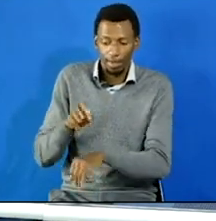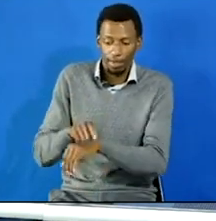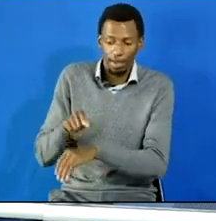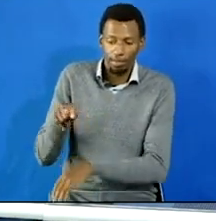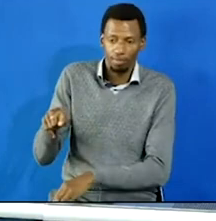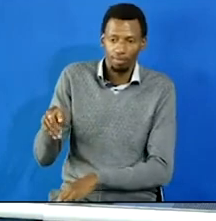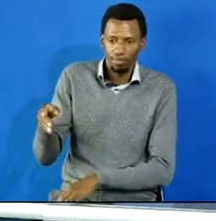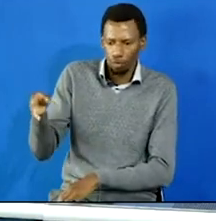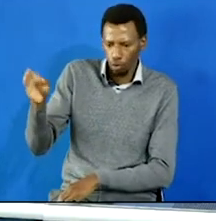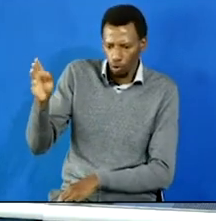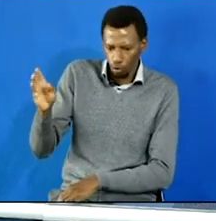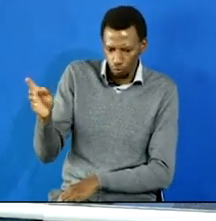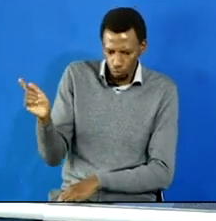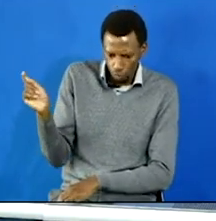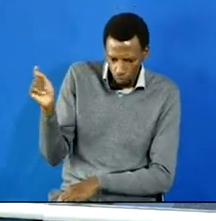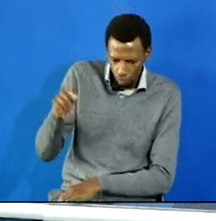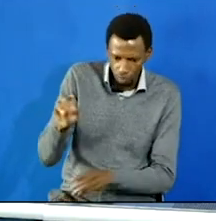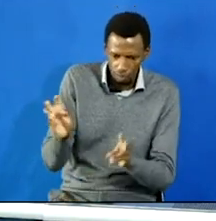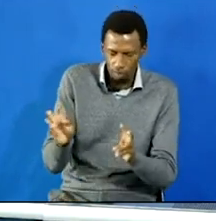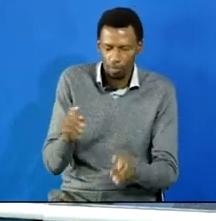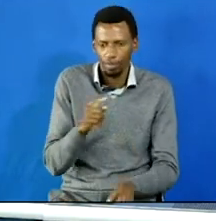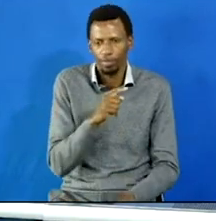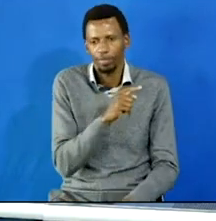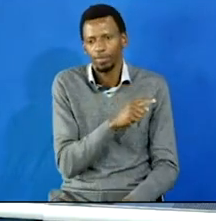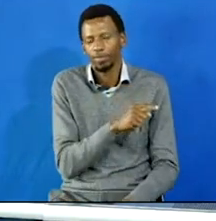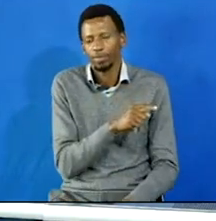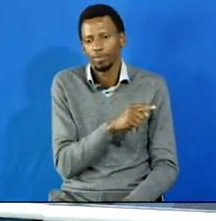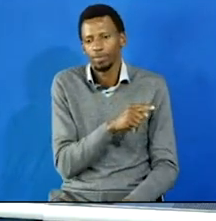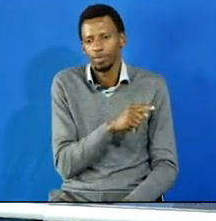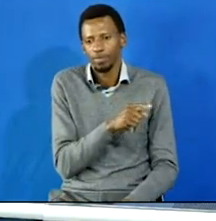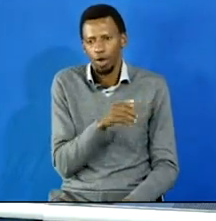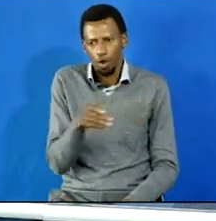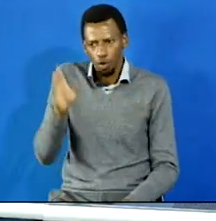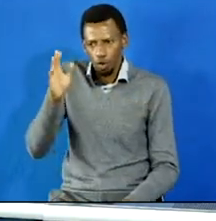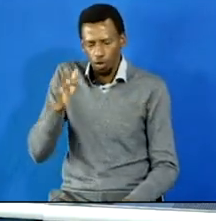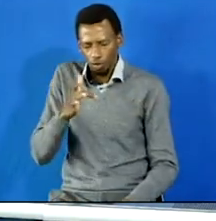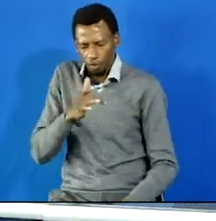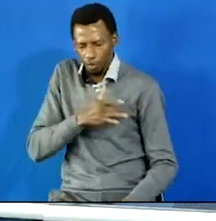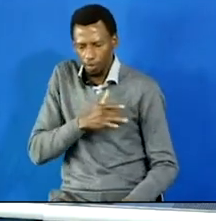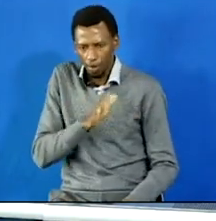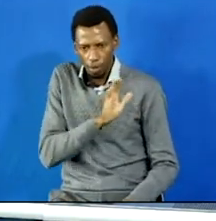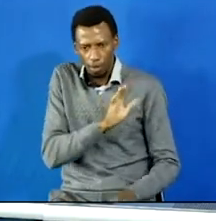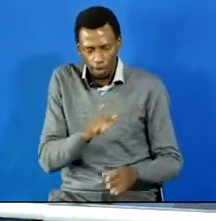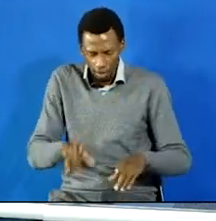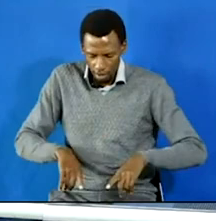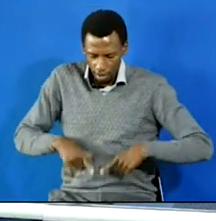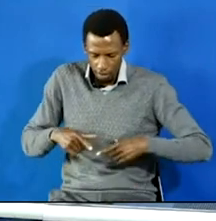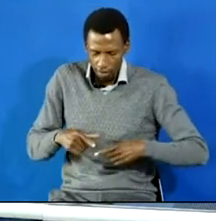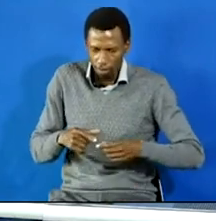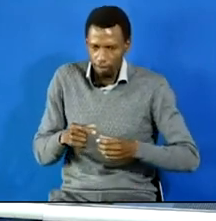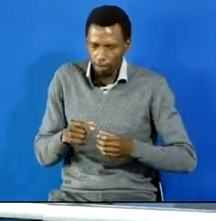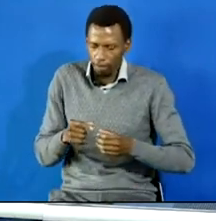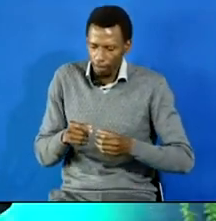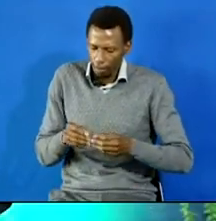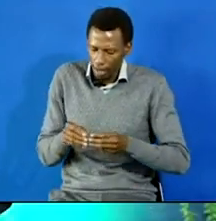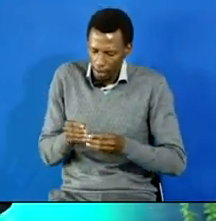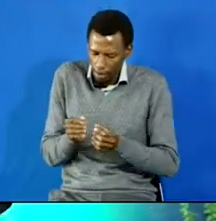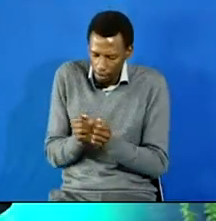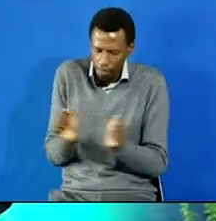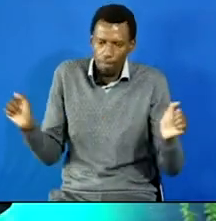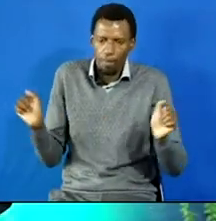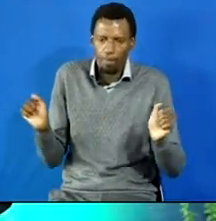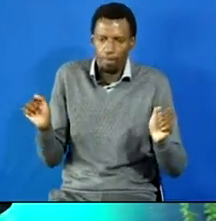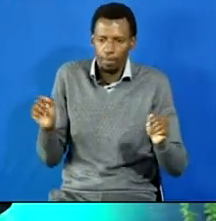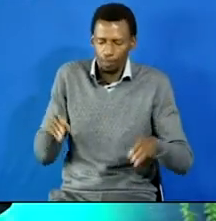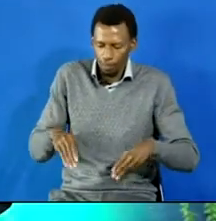that is when God came through for me. And he touched me and he delivered me and he gave me a chance. And